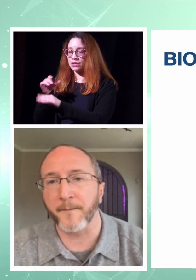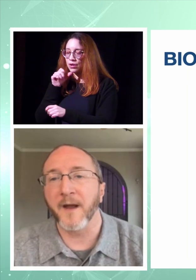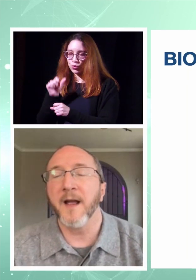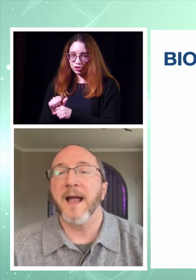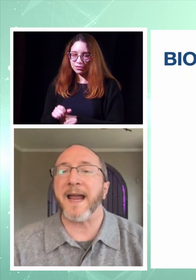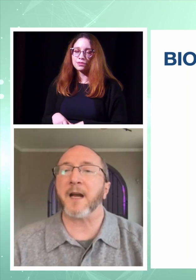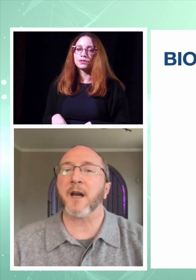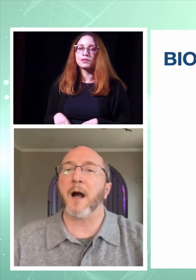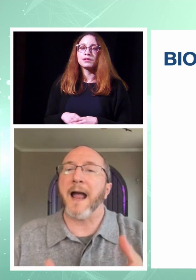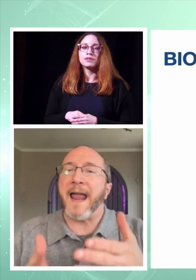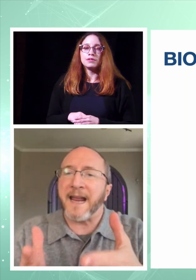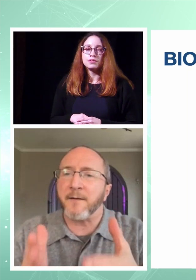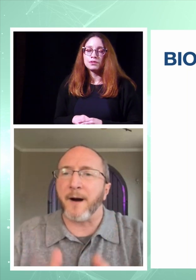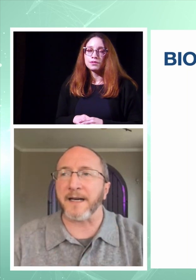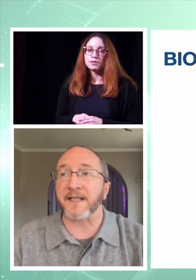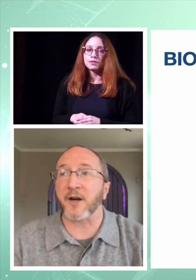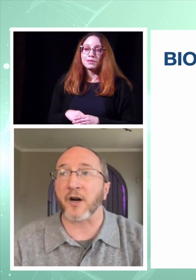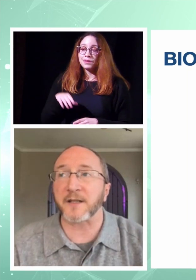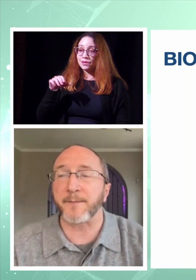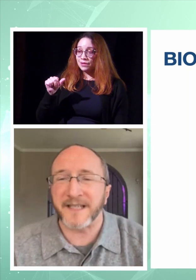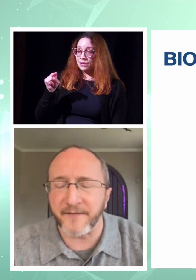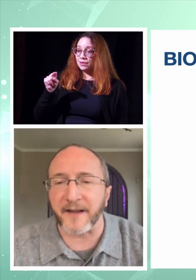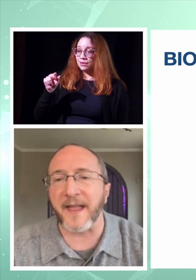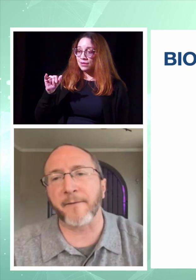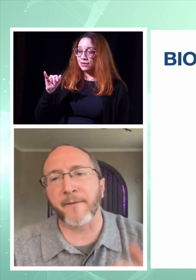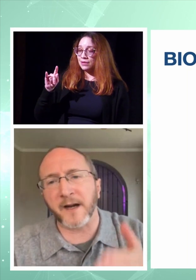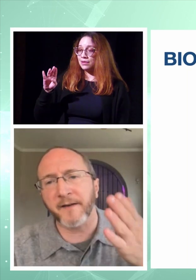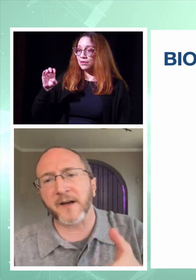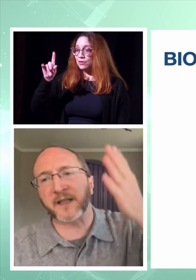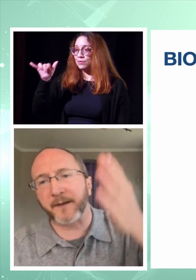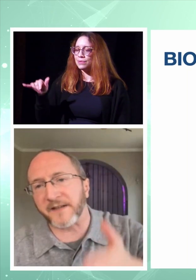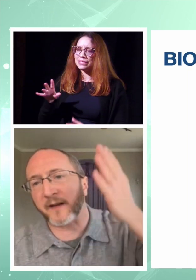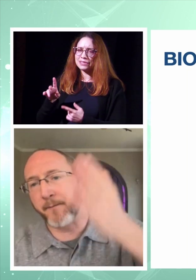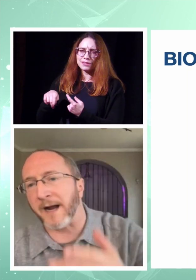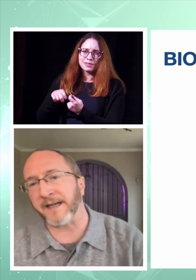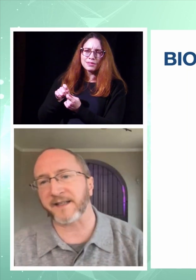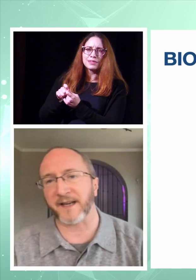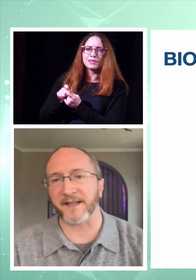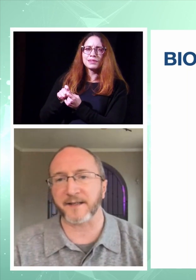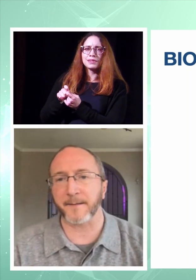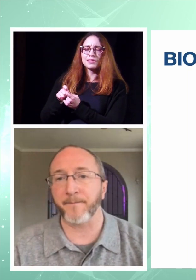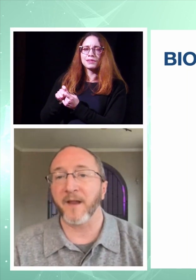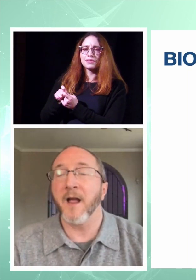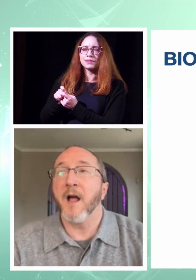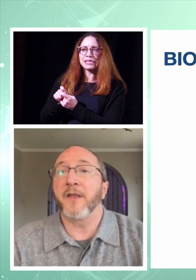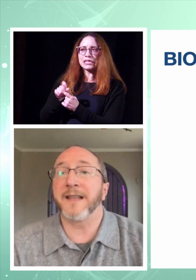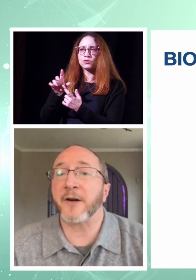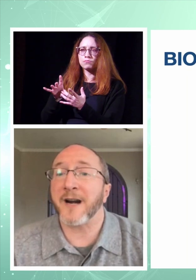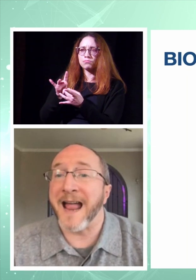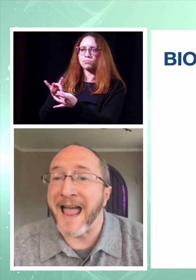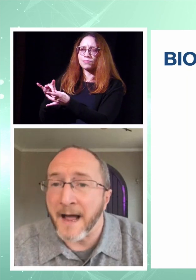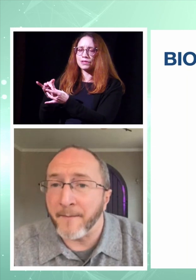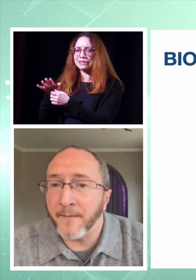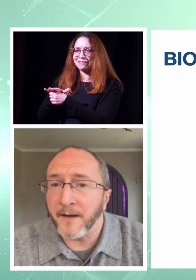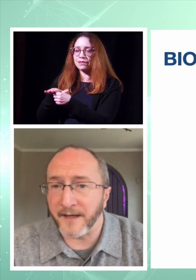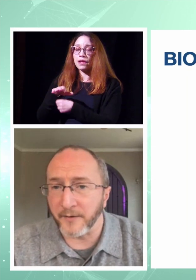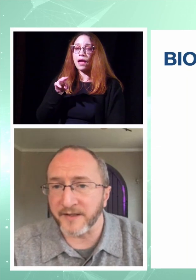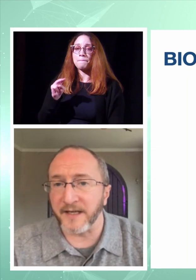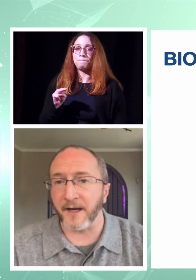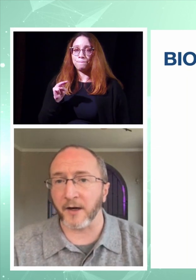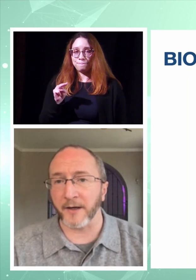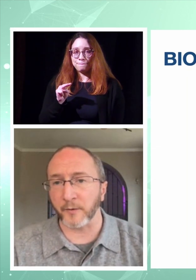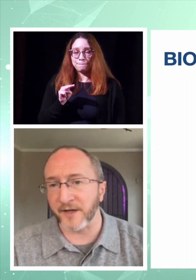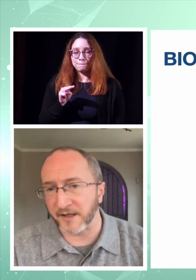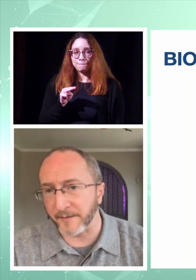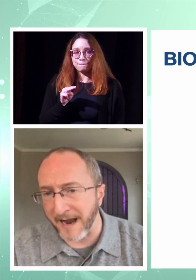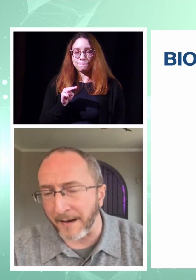work. And antibodies are specific. They have very, very specific binding sites. The letter M that you